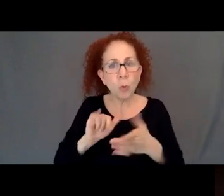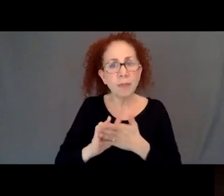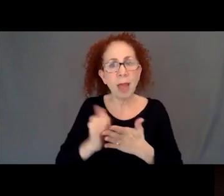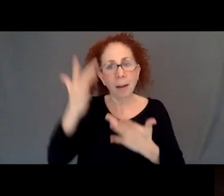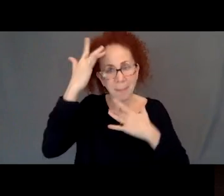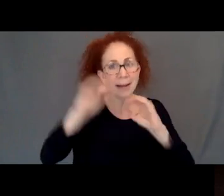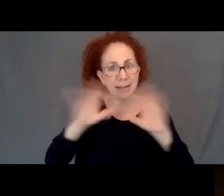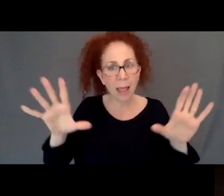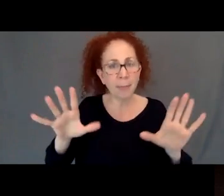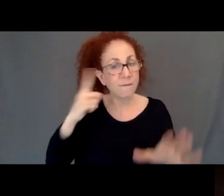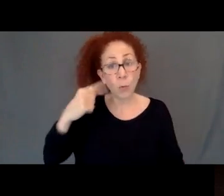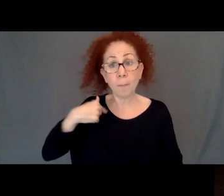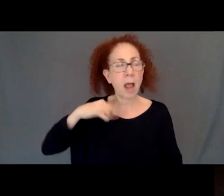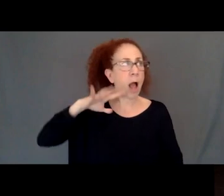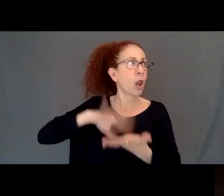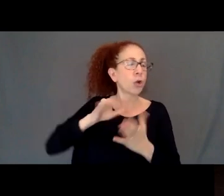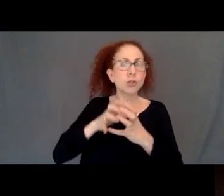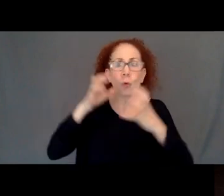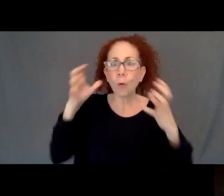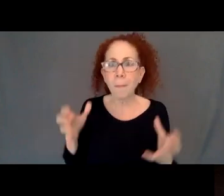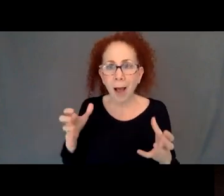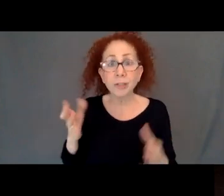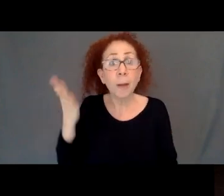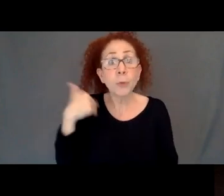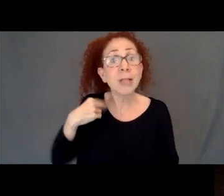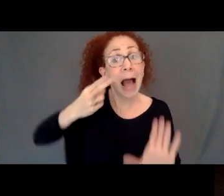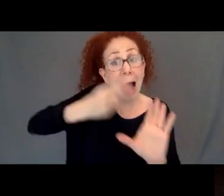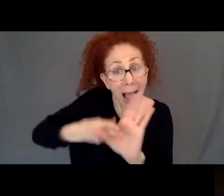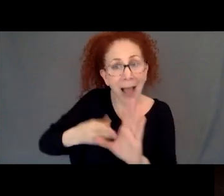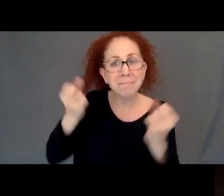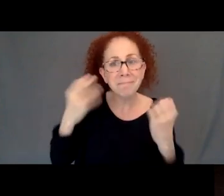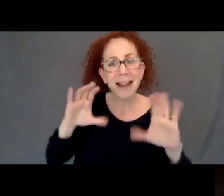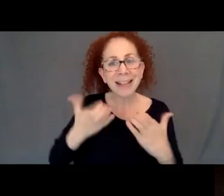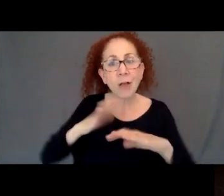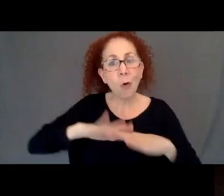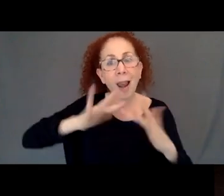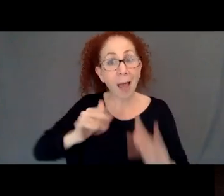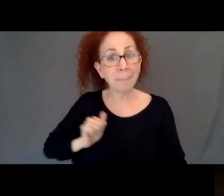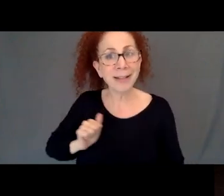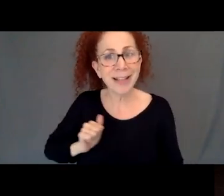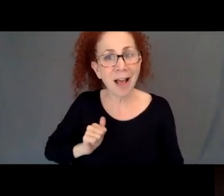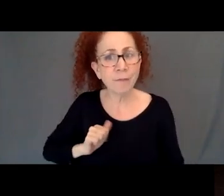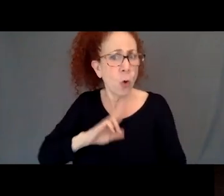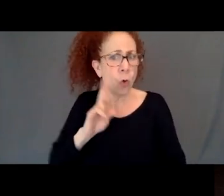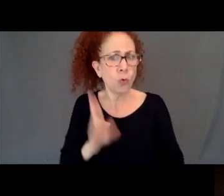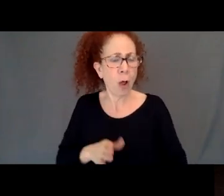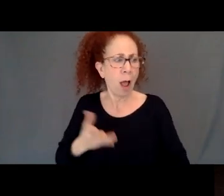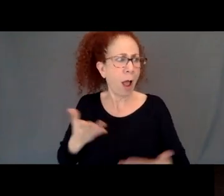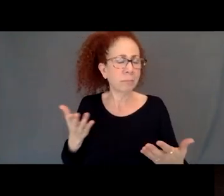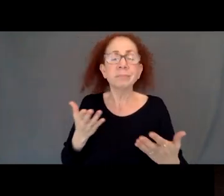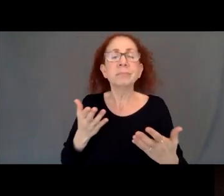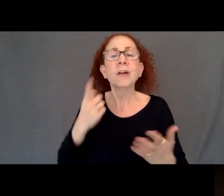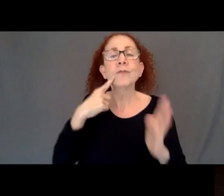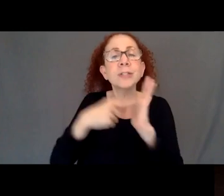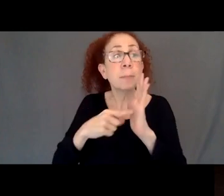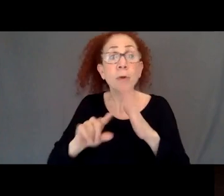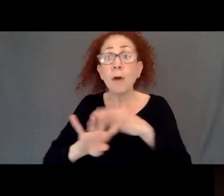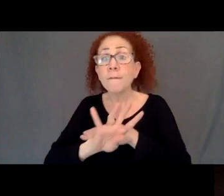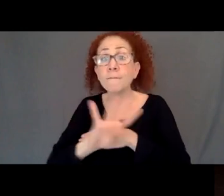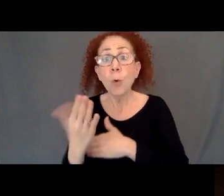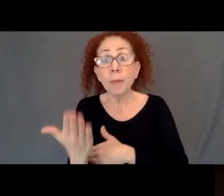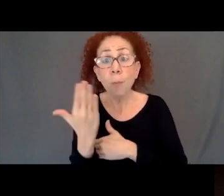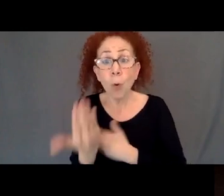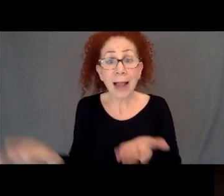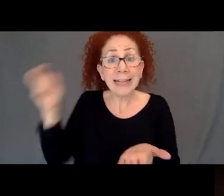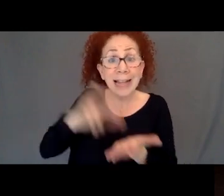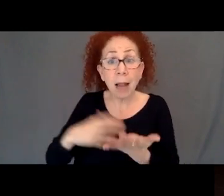pandemic for me. Like, I learned so much from taking everyone else's classes online that I wouldn't have taken before. Like, I was up 4